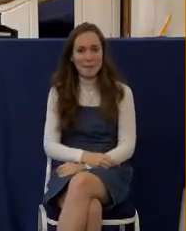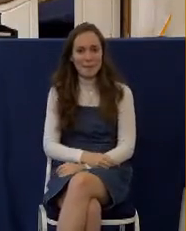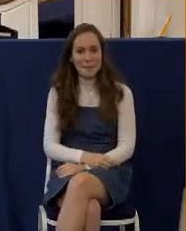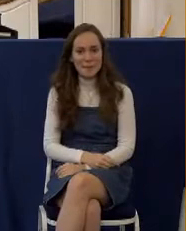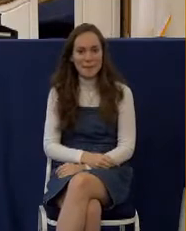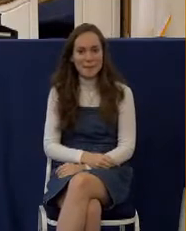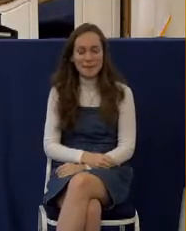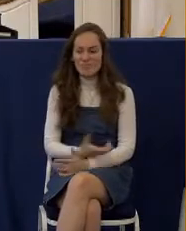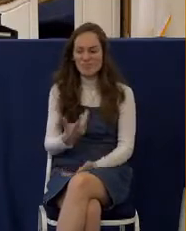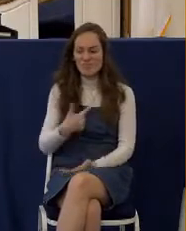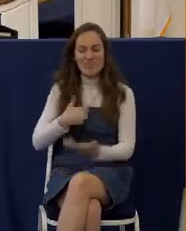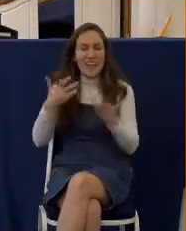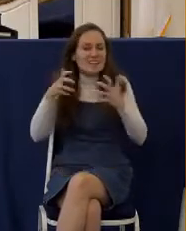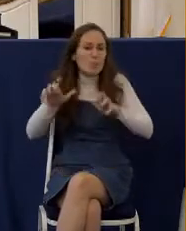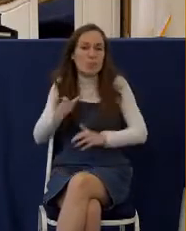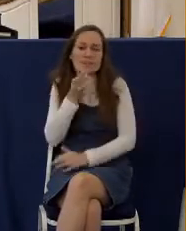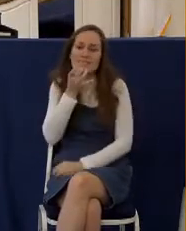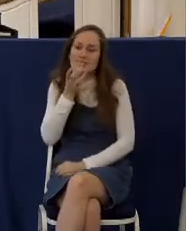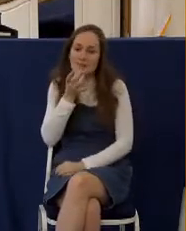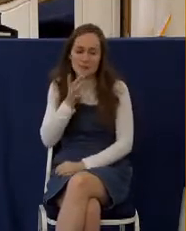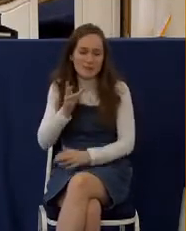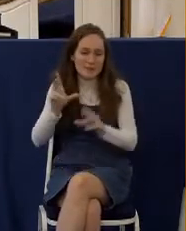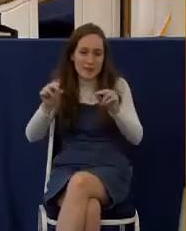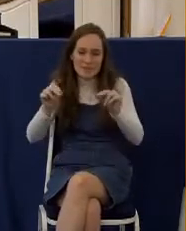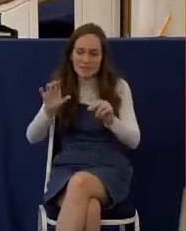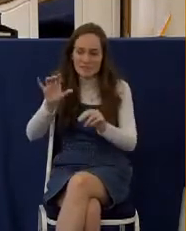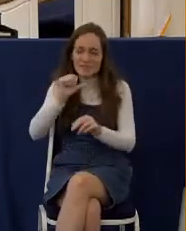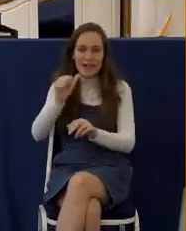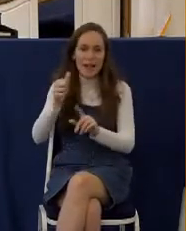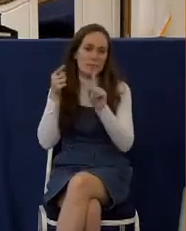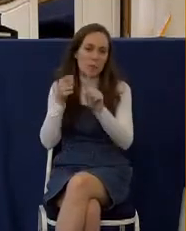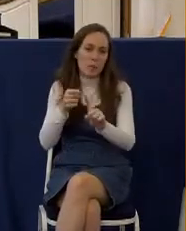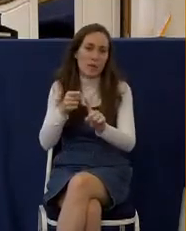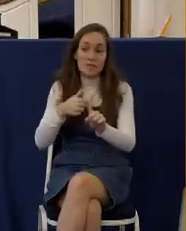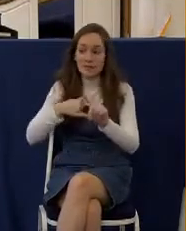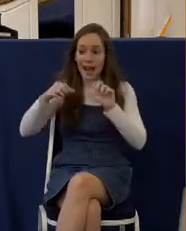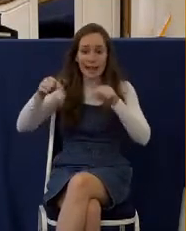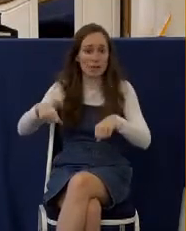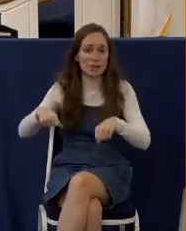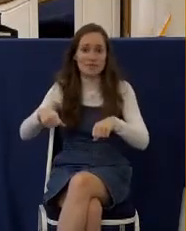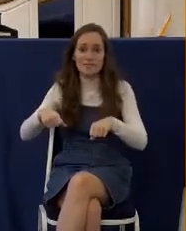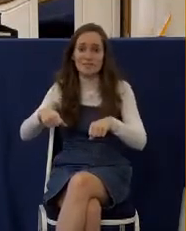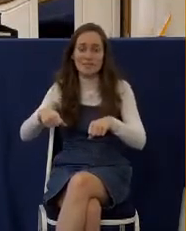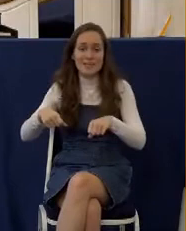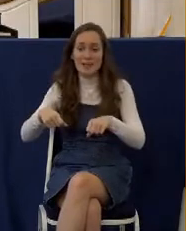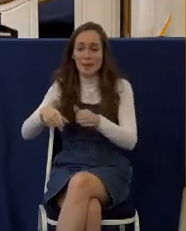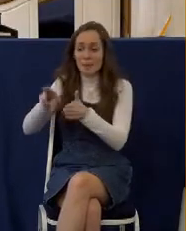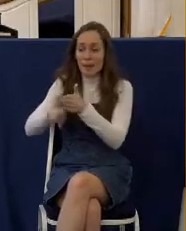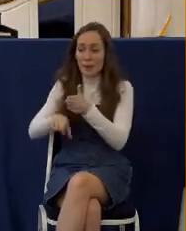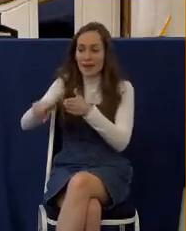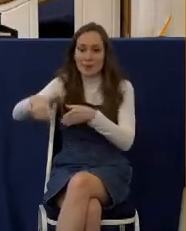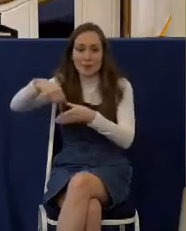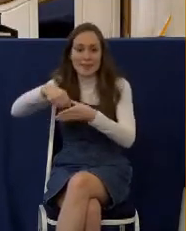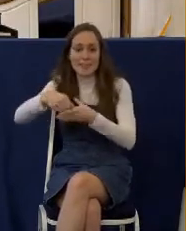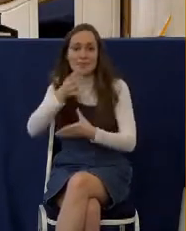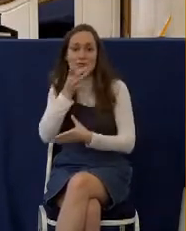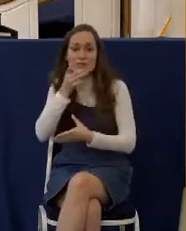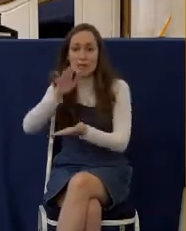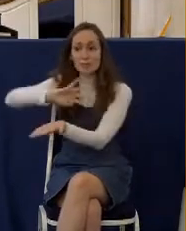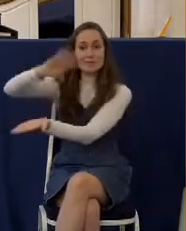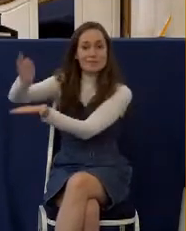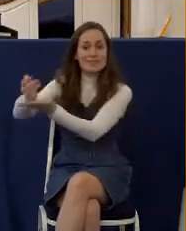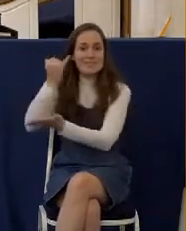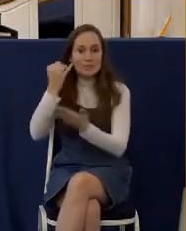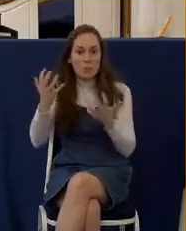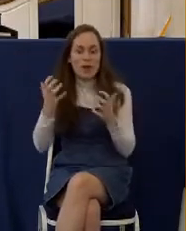And I didn't want Cheetos. That was not the point. I could bury him in Cheetos if I wanted to. But Cheetos was not the point.